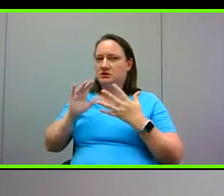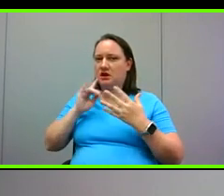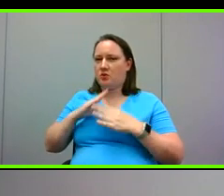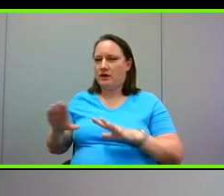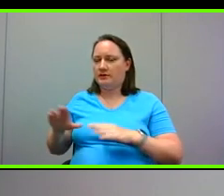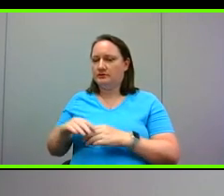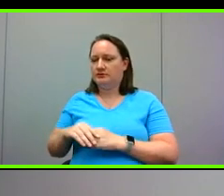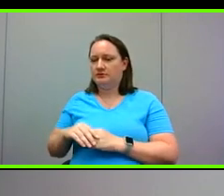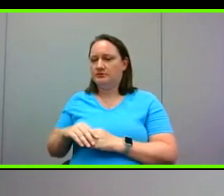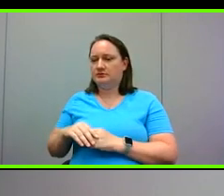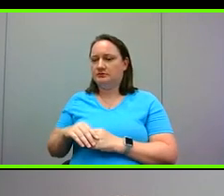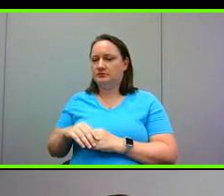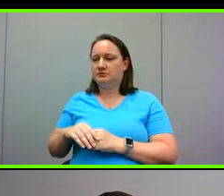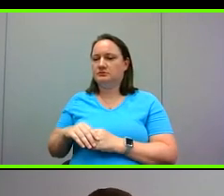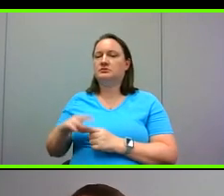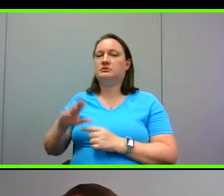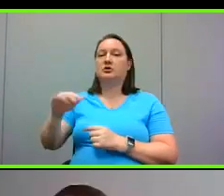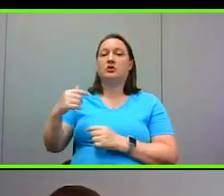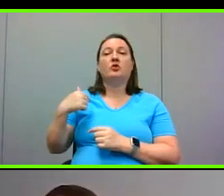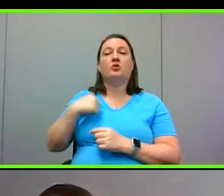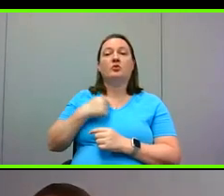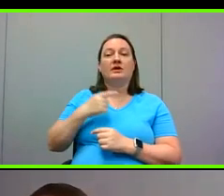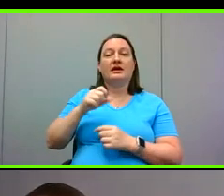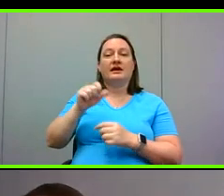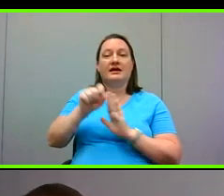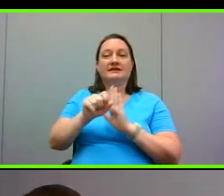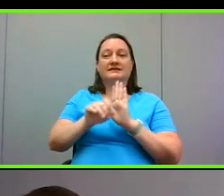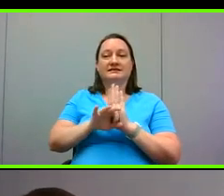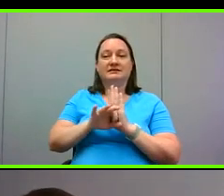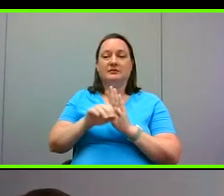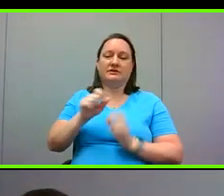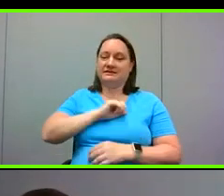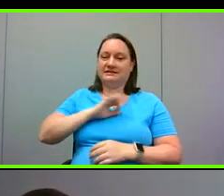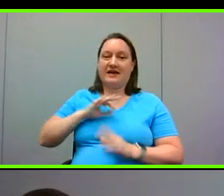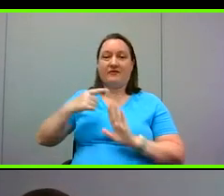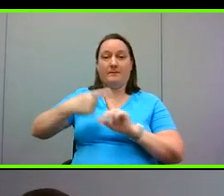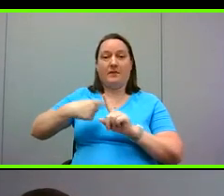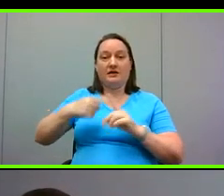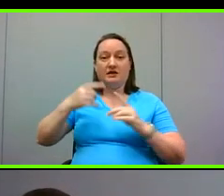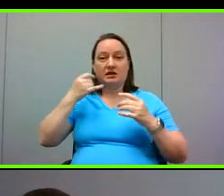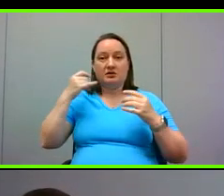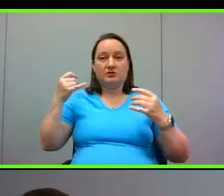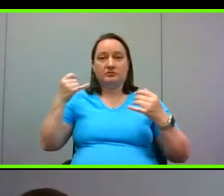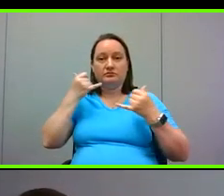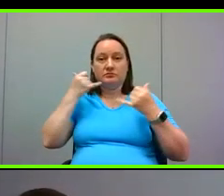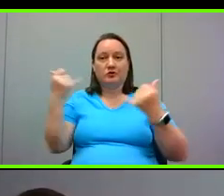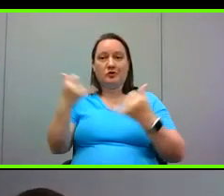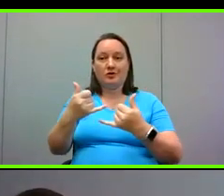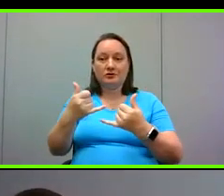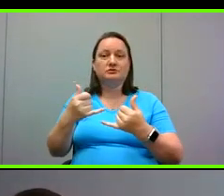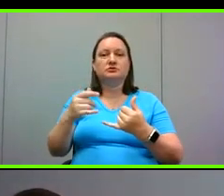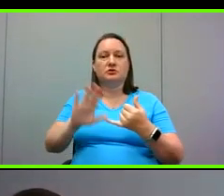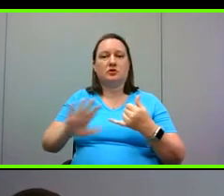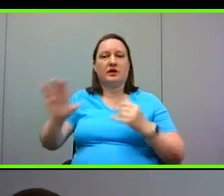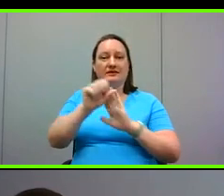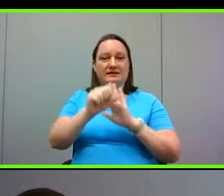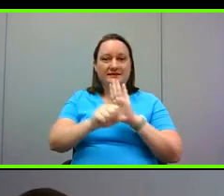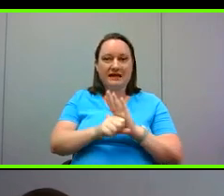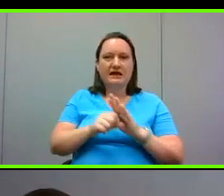We as staff are doing monthly calls across the state just to kind of keep everyone engaged and sharing ideas and talking about